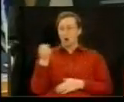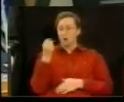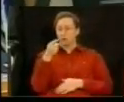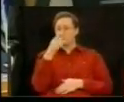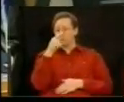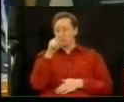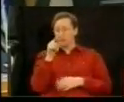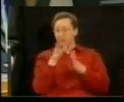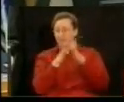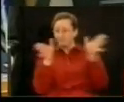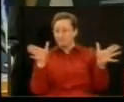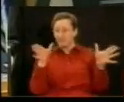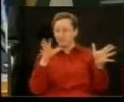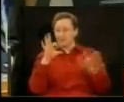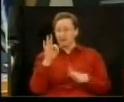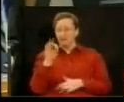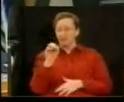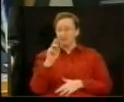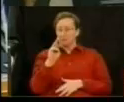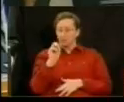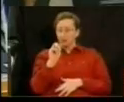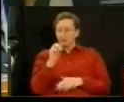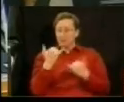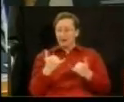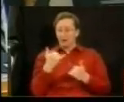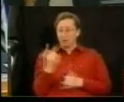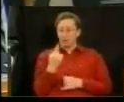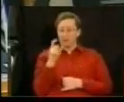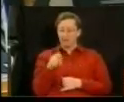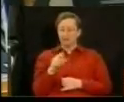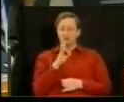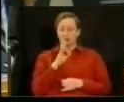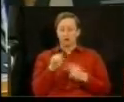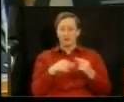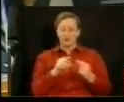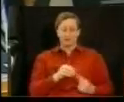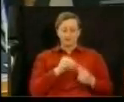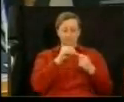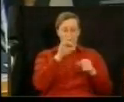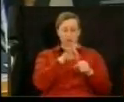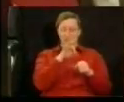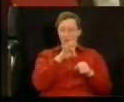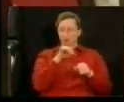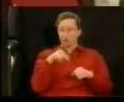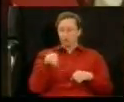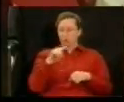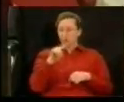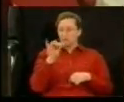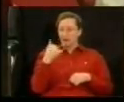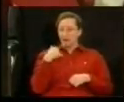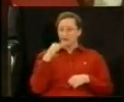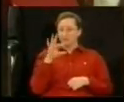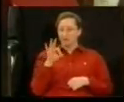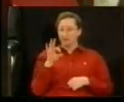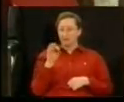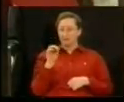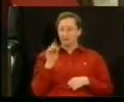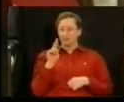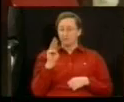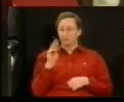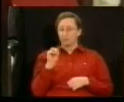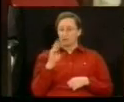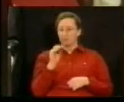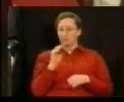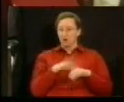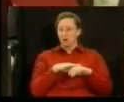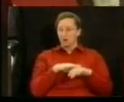right now we need to talk about just the special election. Well, you've got a forum on the term limits and the